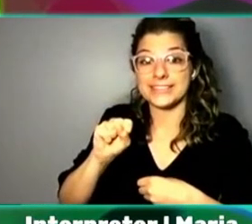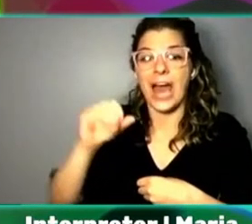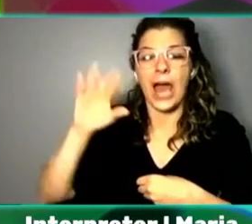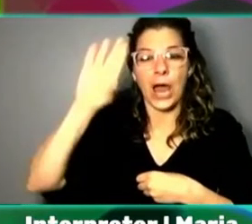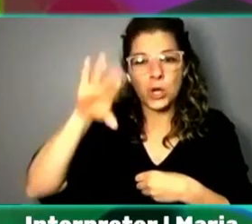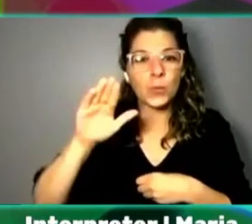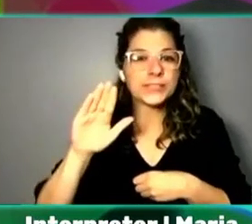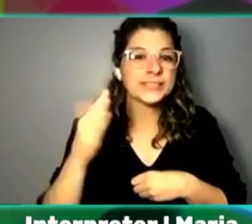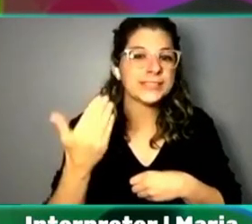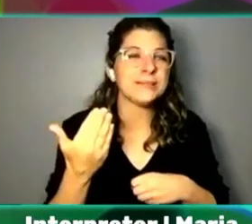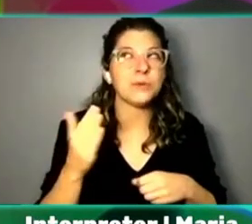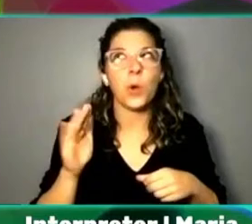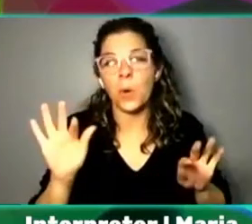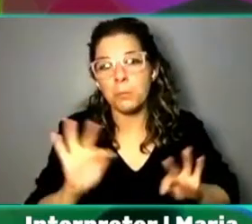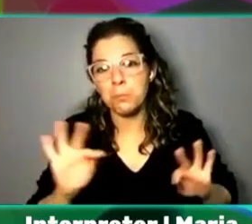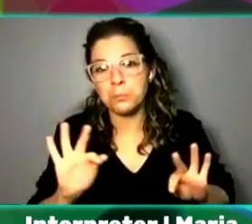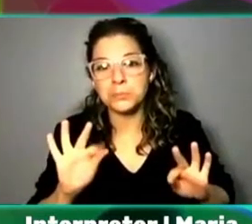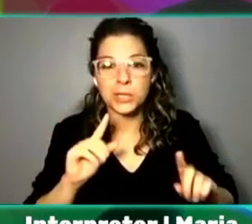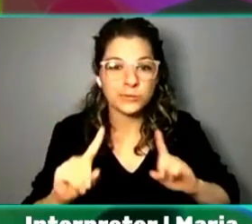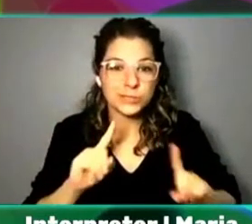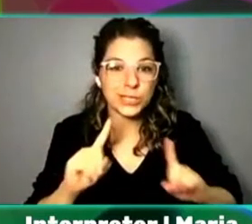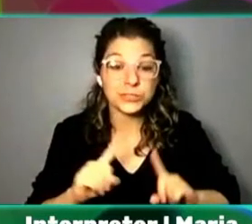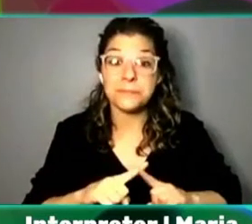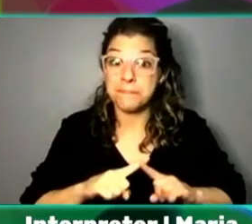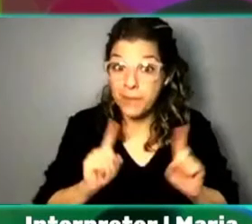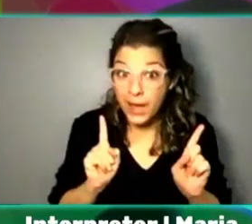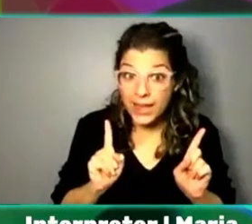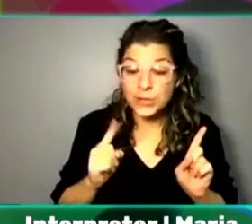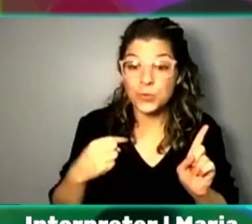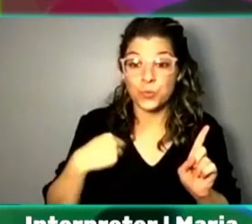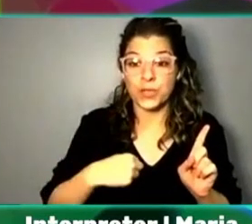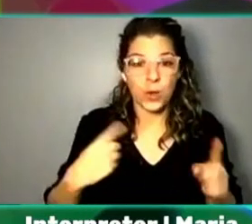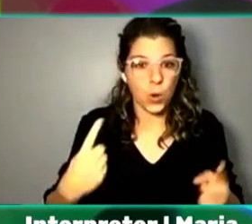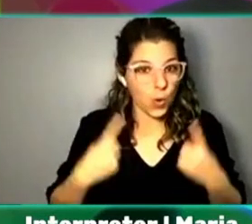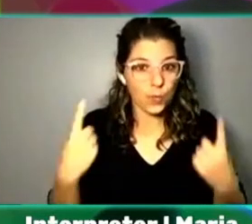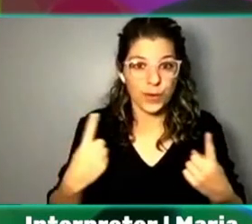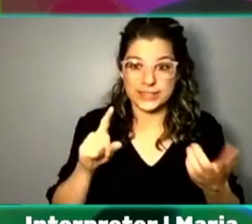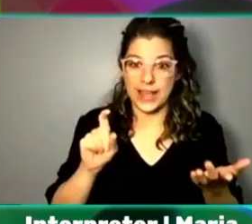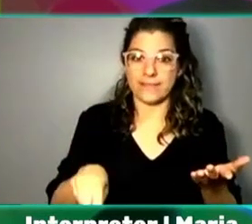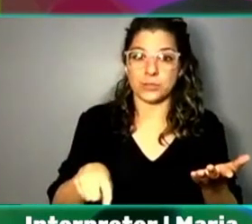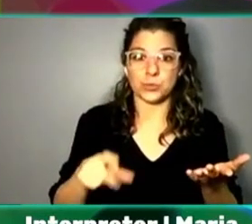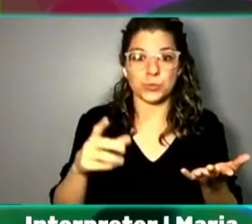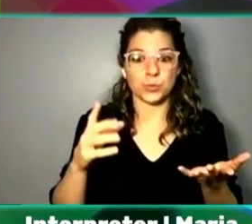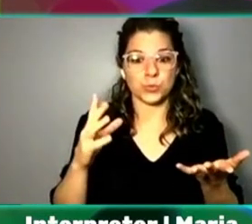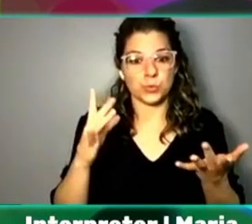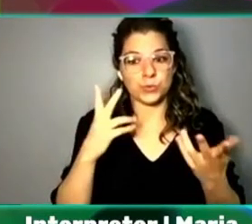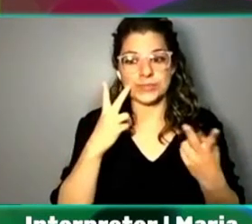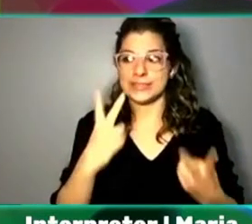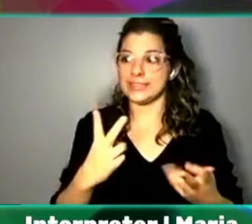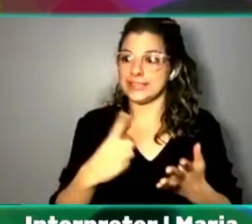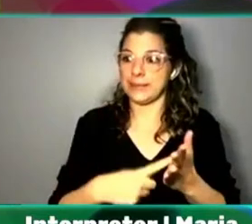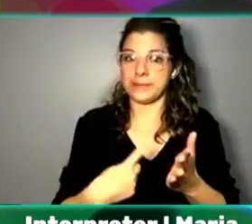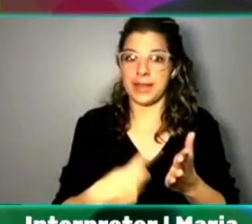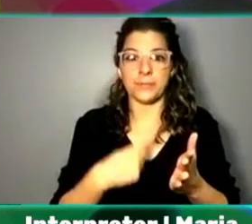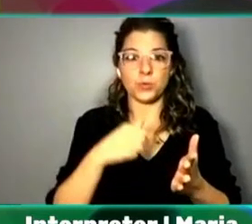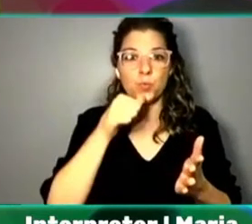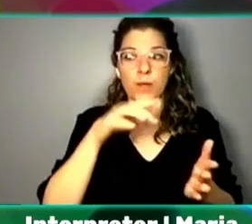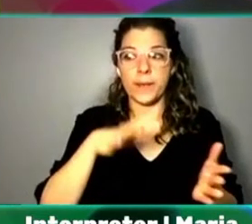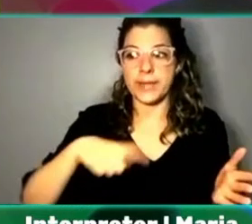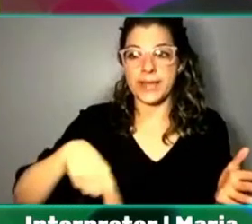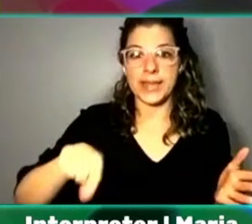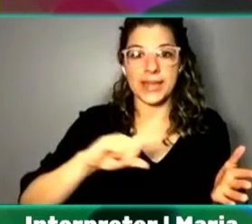well, that's a simple conversation, but we always have to see, you know, sometimes